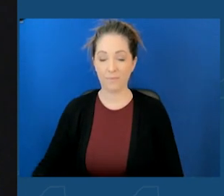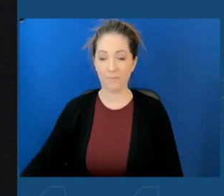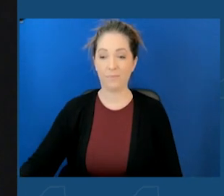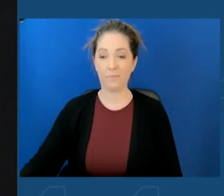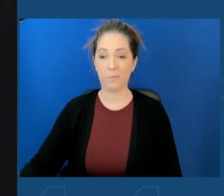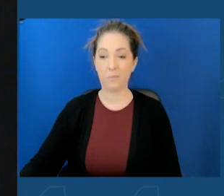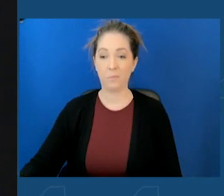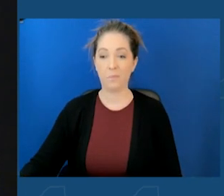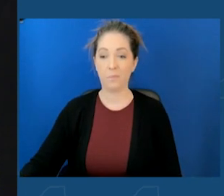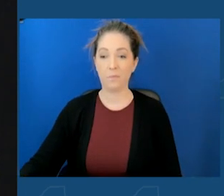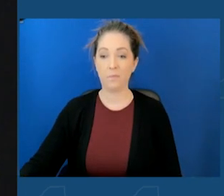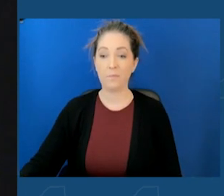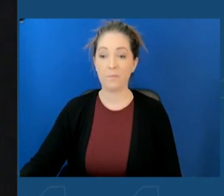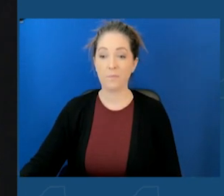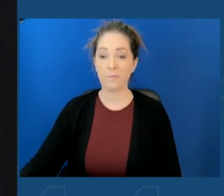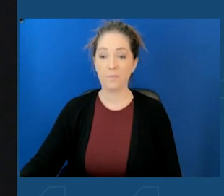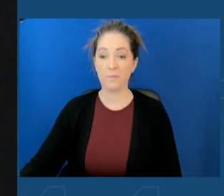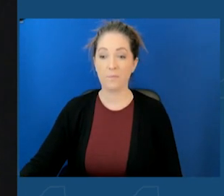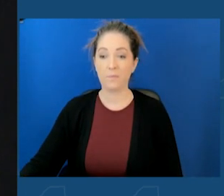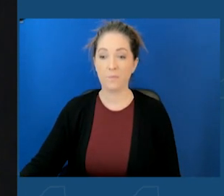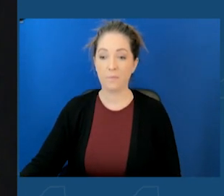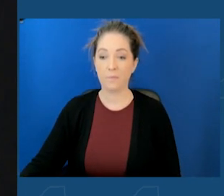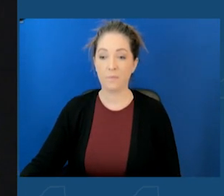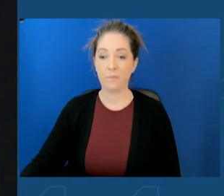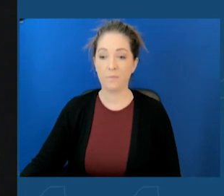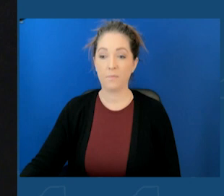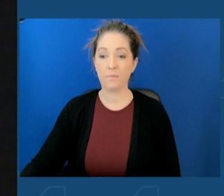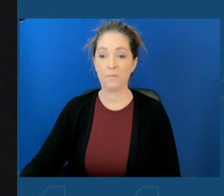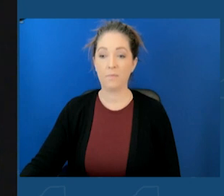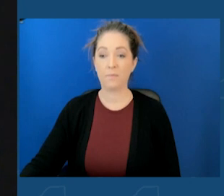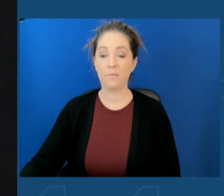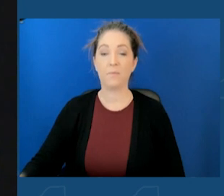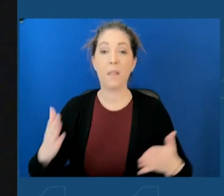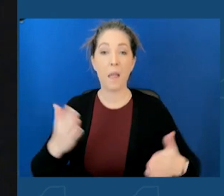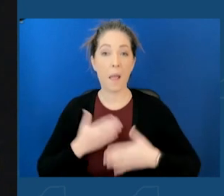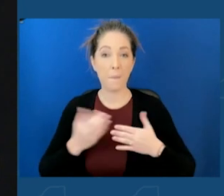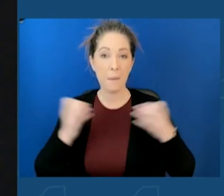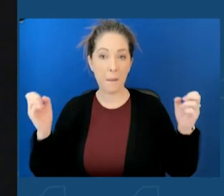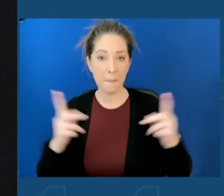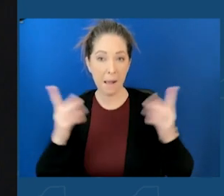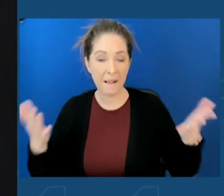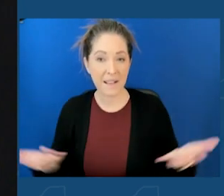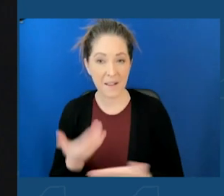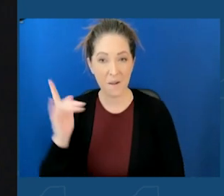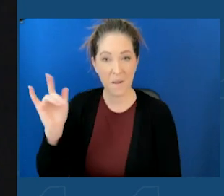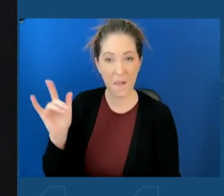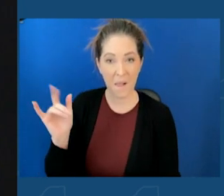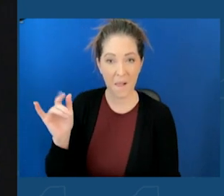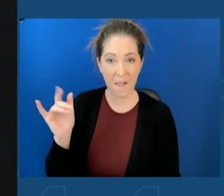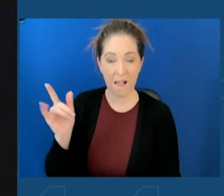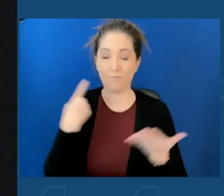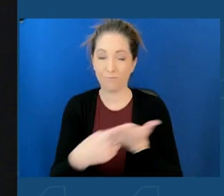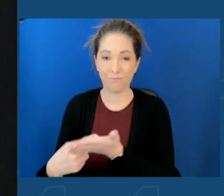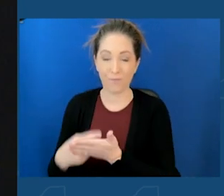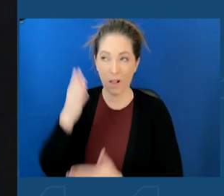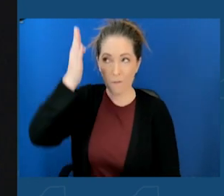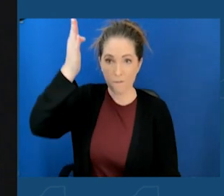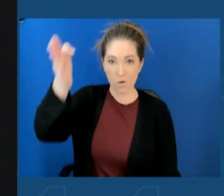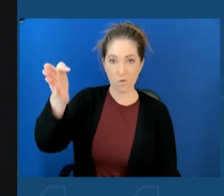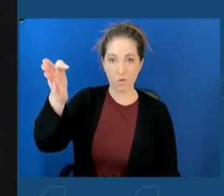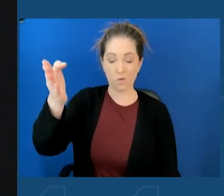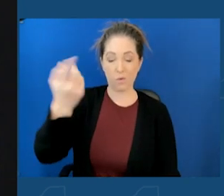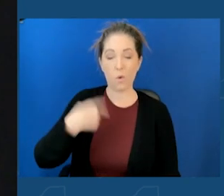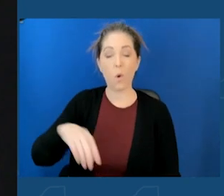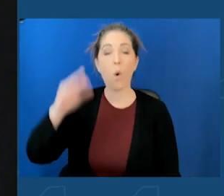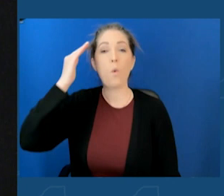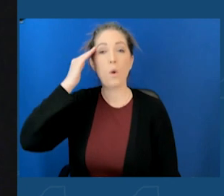I'm glad to be back on Long Island again, once again, talking about the future. And we know that the future does lie in clean energy,